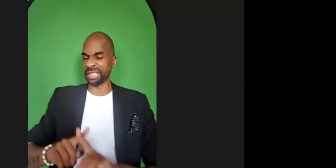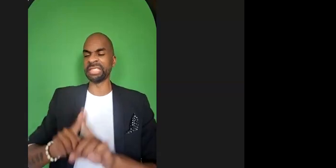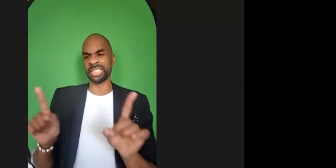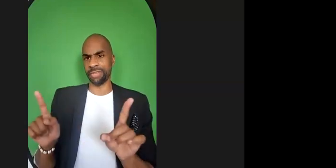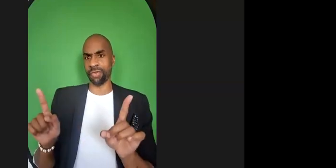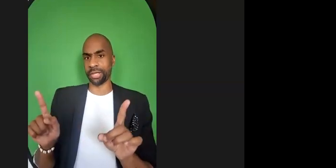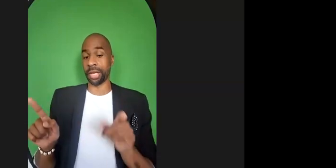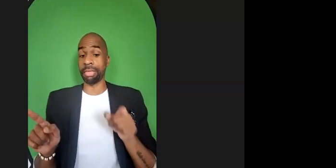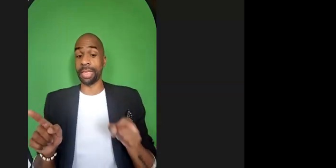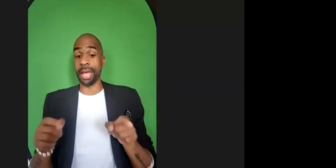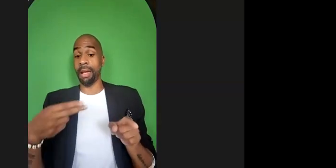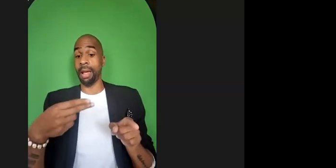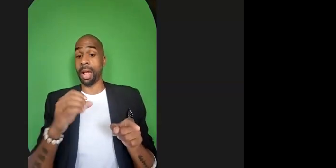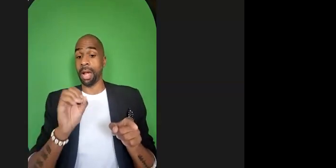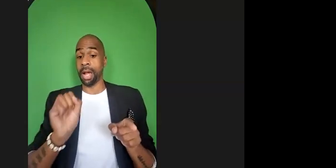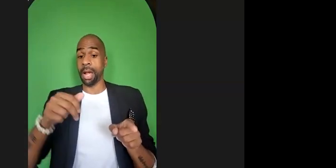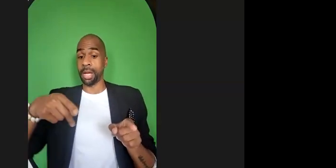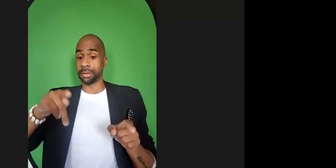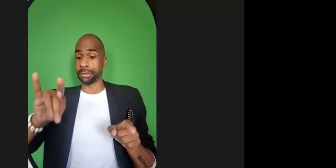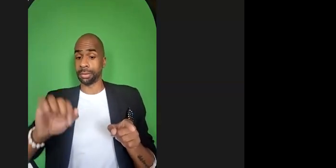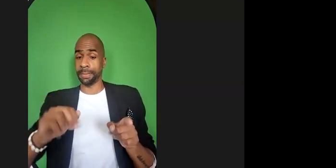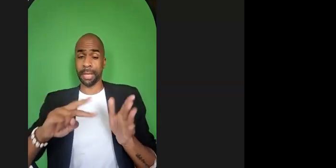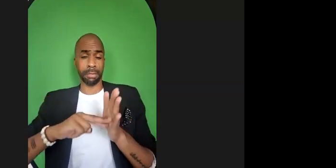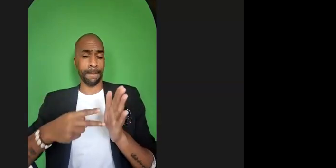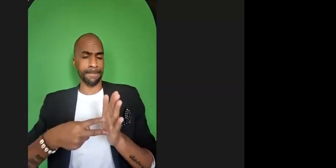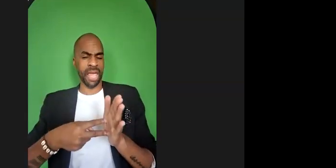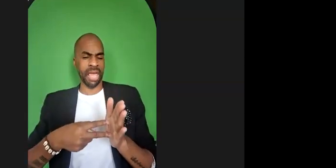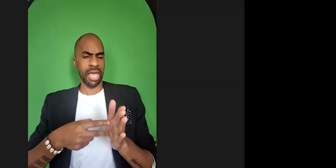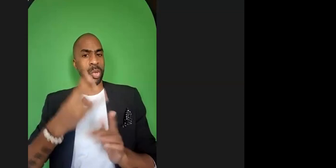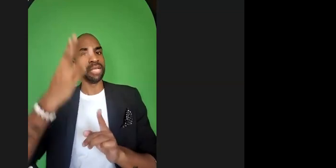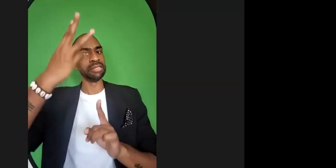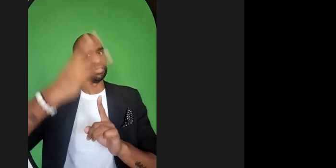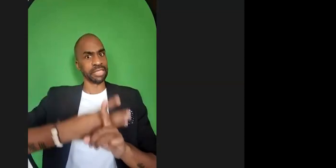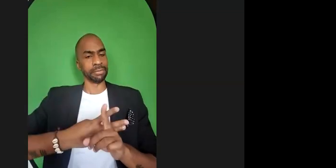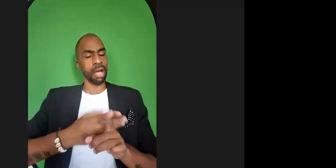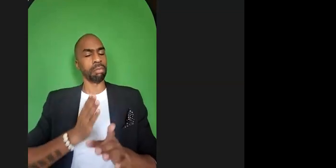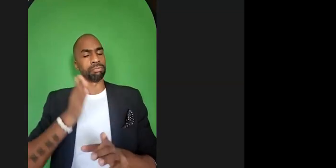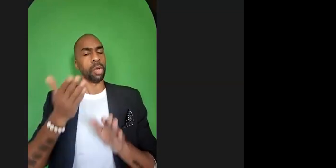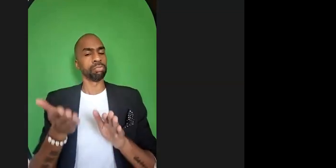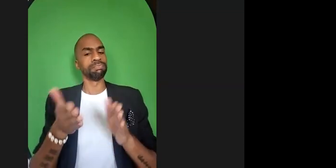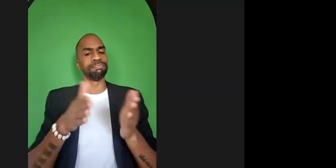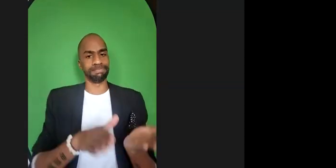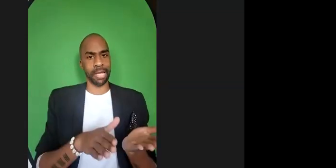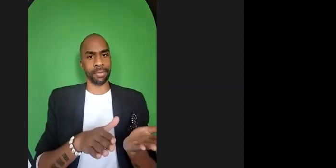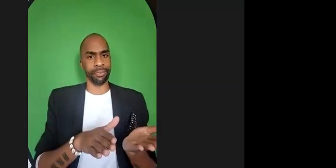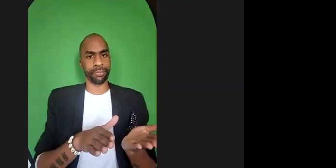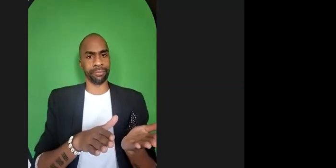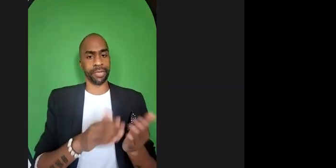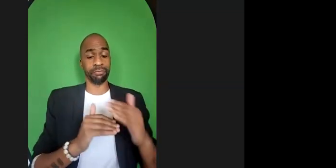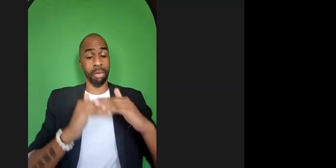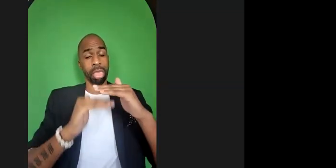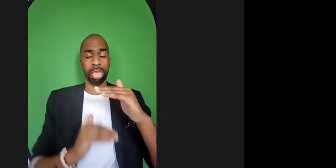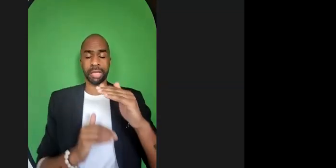diagnosis. But in short, when people get to a point with ALS where their prognosis is less than